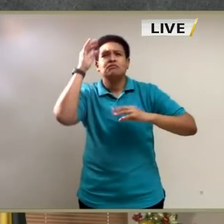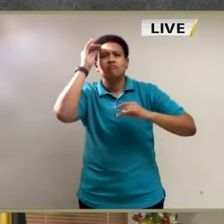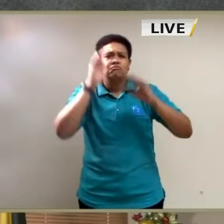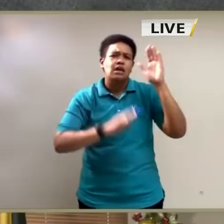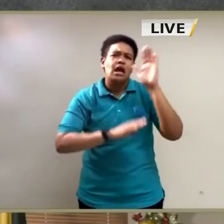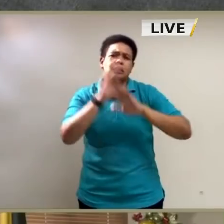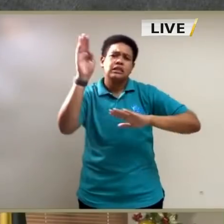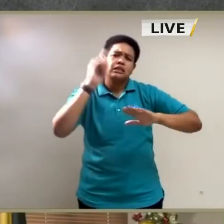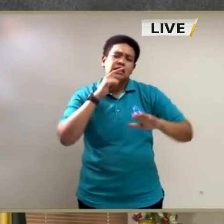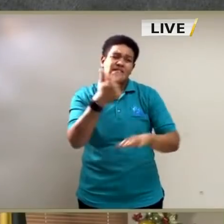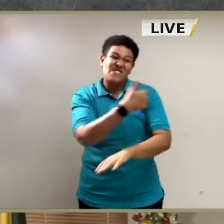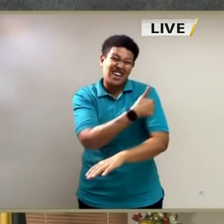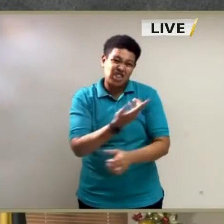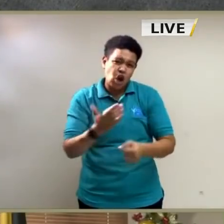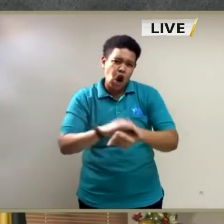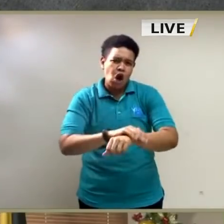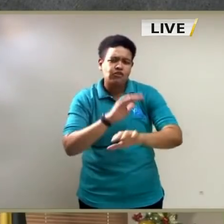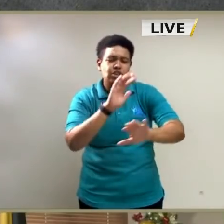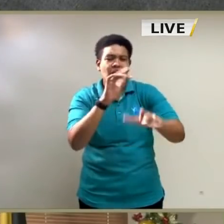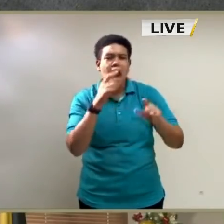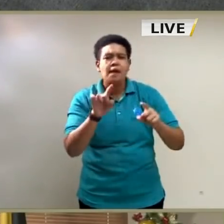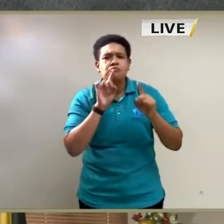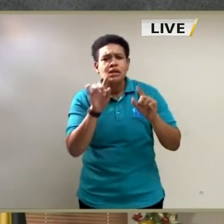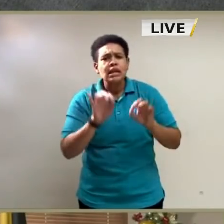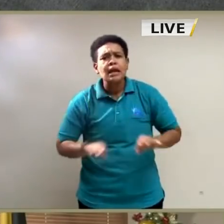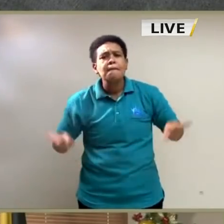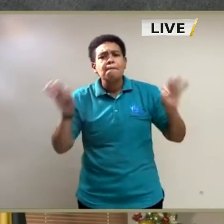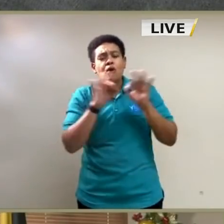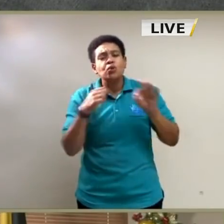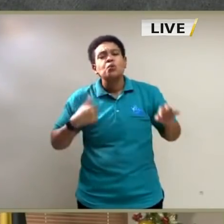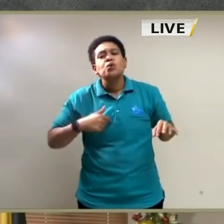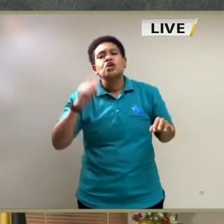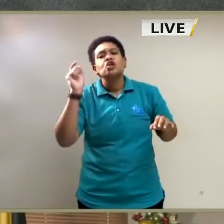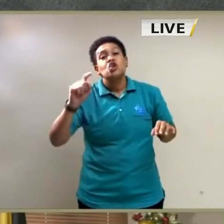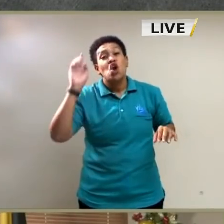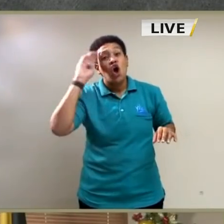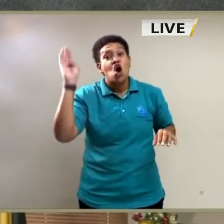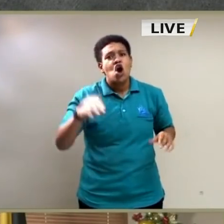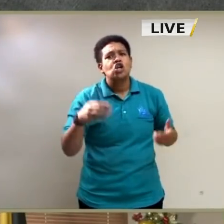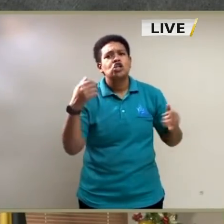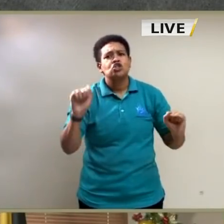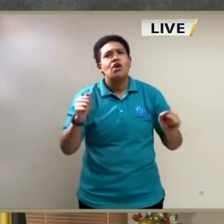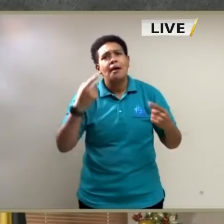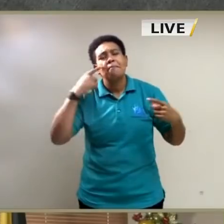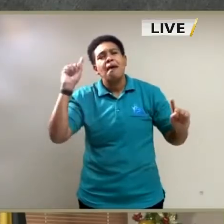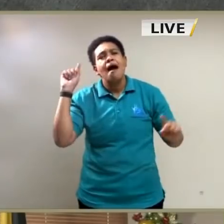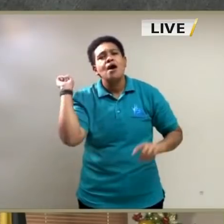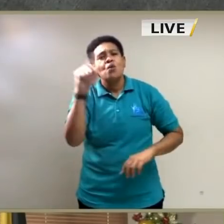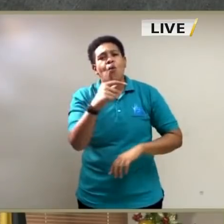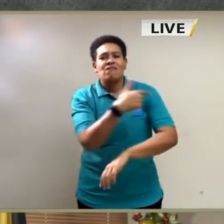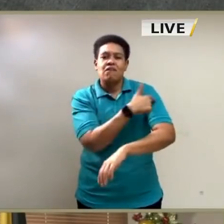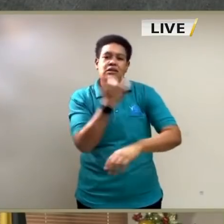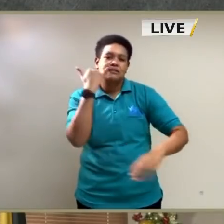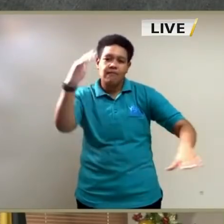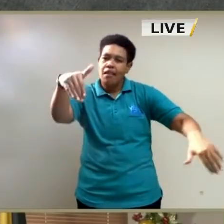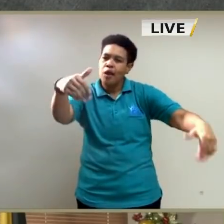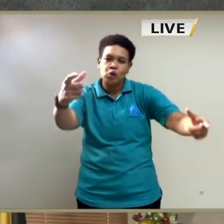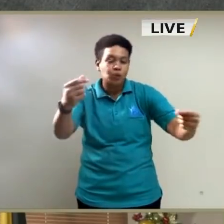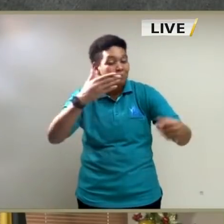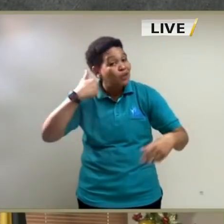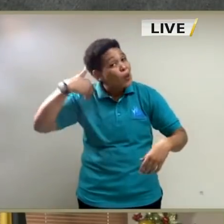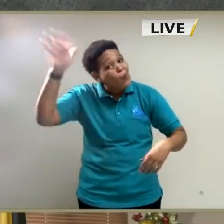vaccination coverage. This is very important. We all should try and get vaccinated if we haven't done so